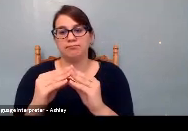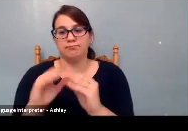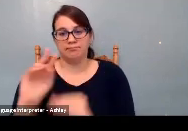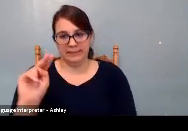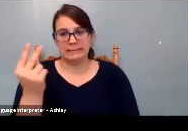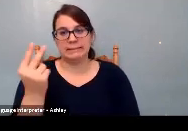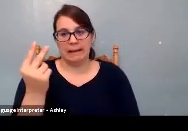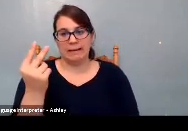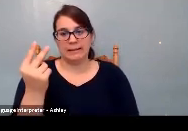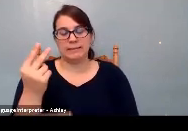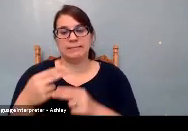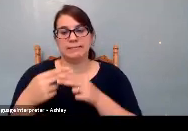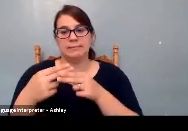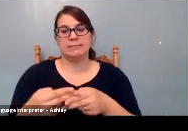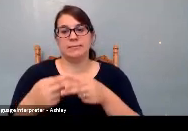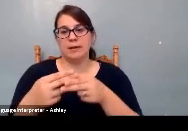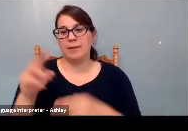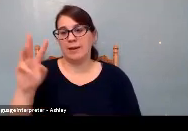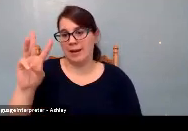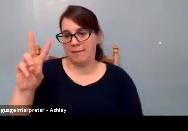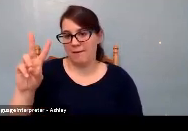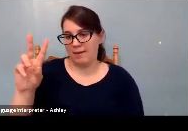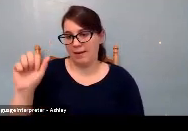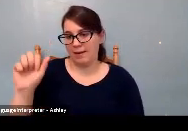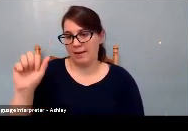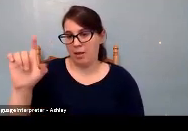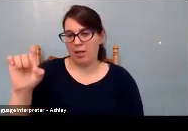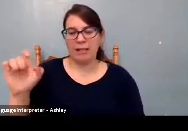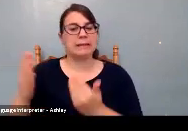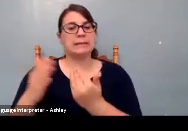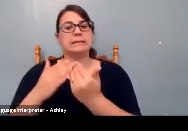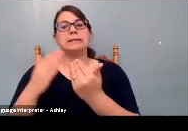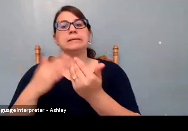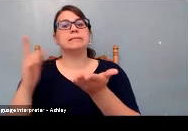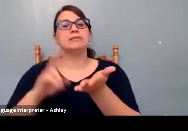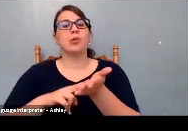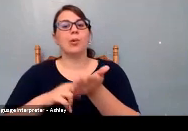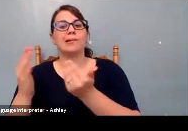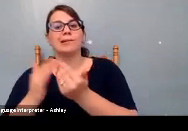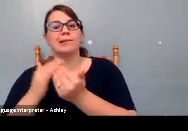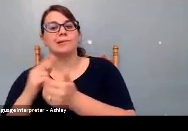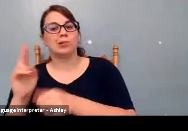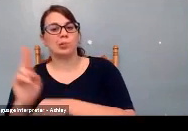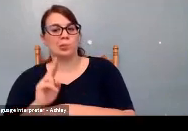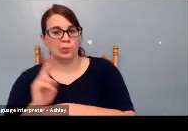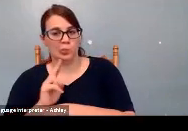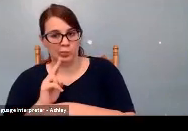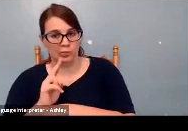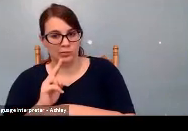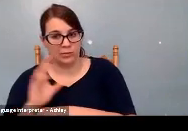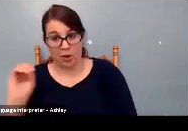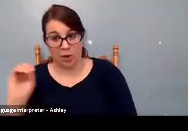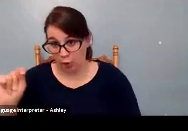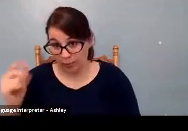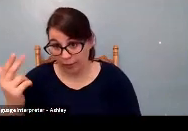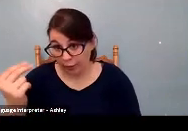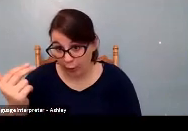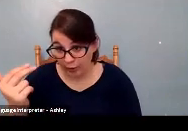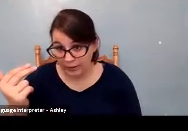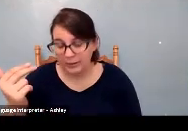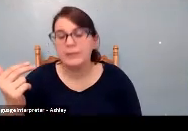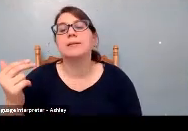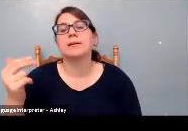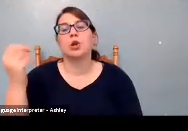It's titled WVABLE, Easy to Enroll, Easy to Use, and it's October the 13th at noon. It will